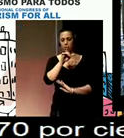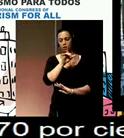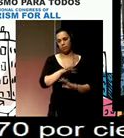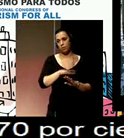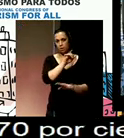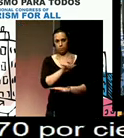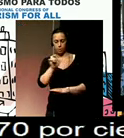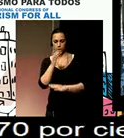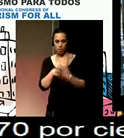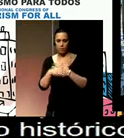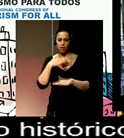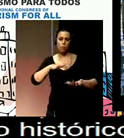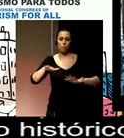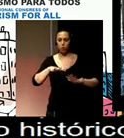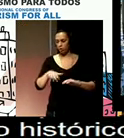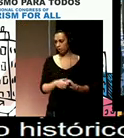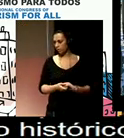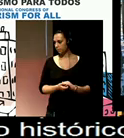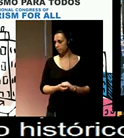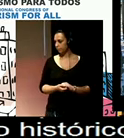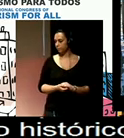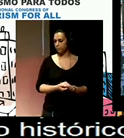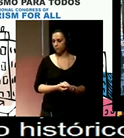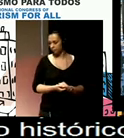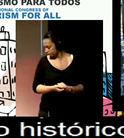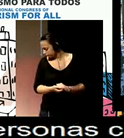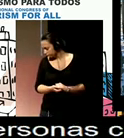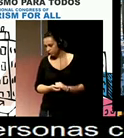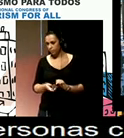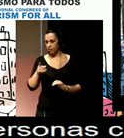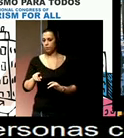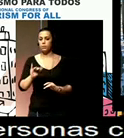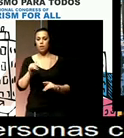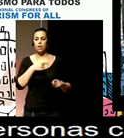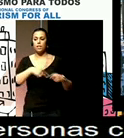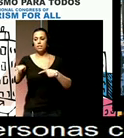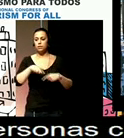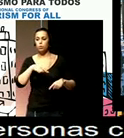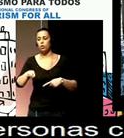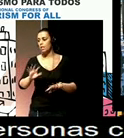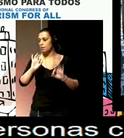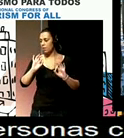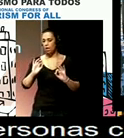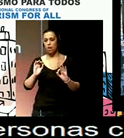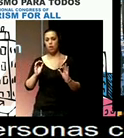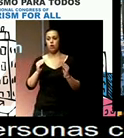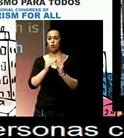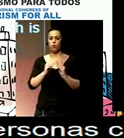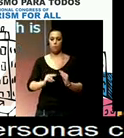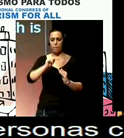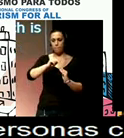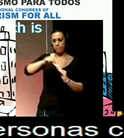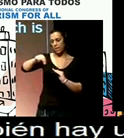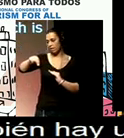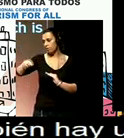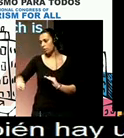There is also dedicated transport for users in wheelchair with pantograph platforms for approaching the dock.